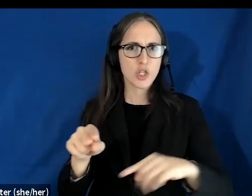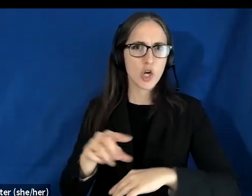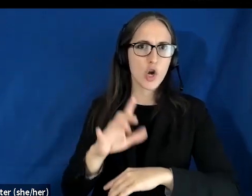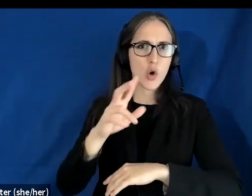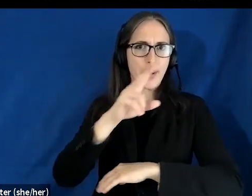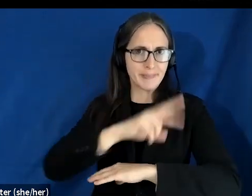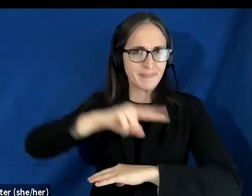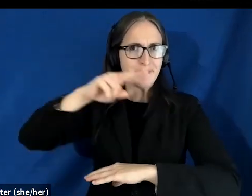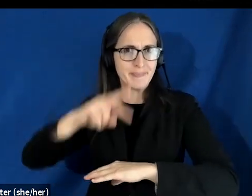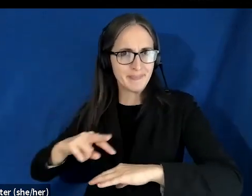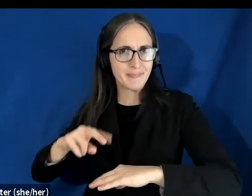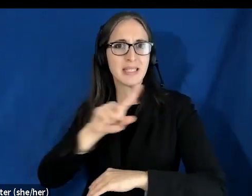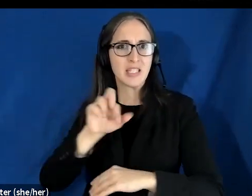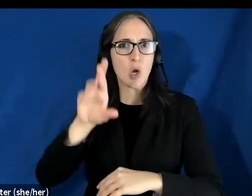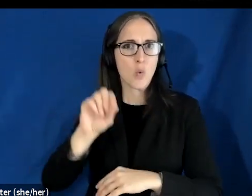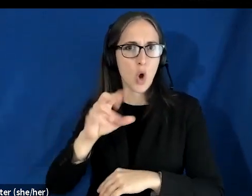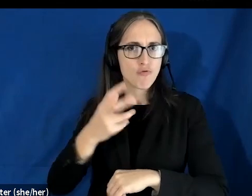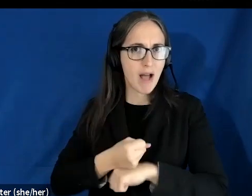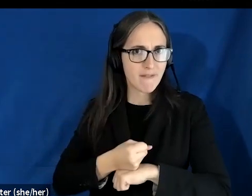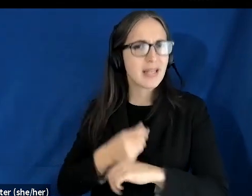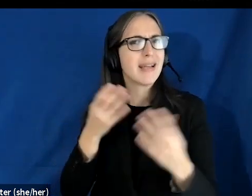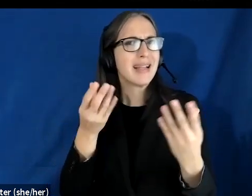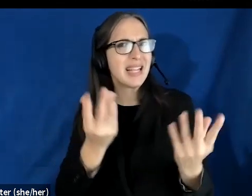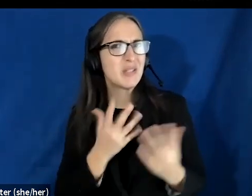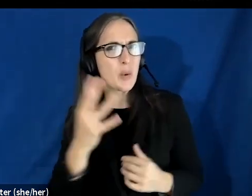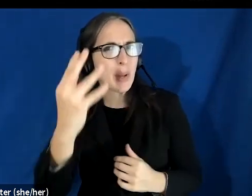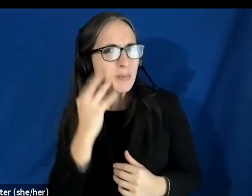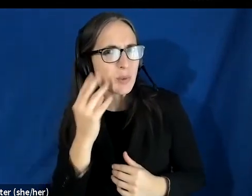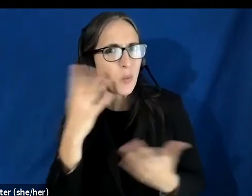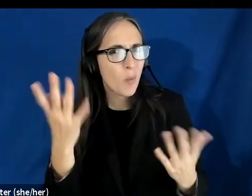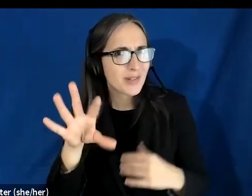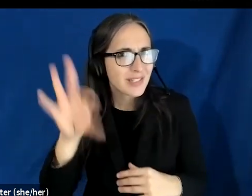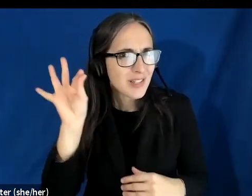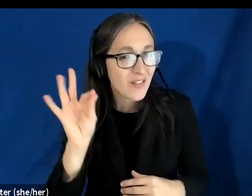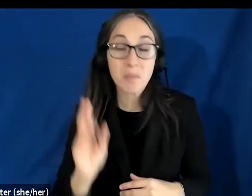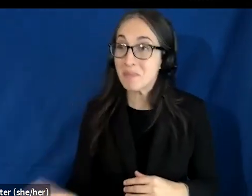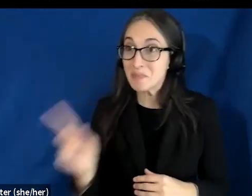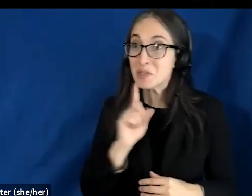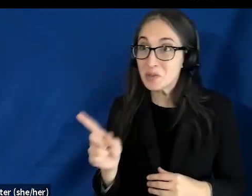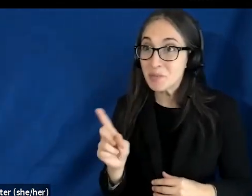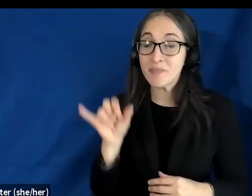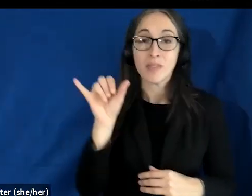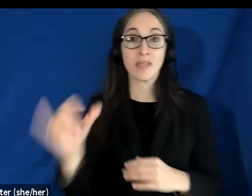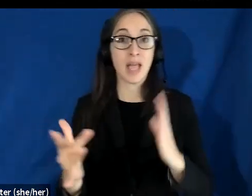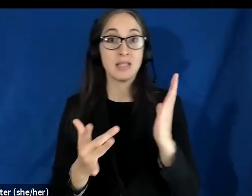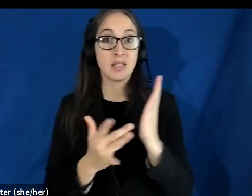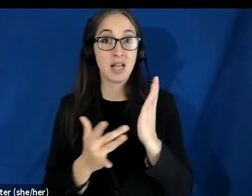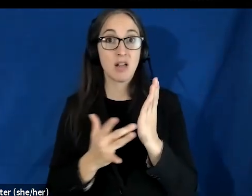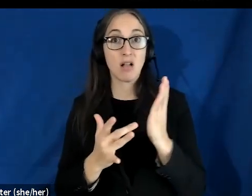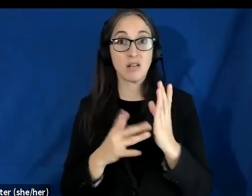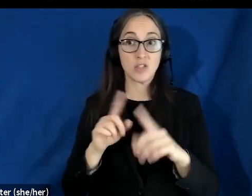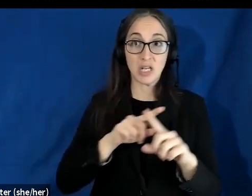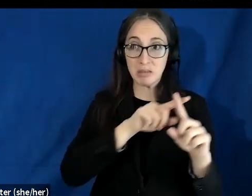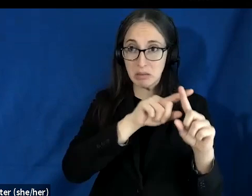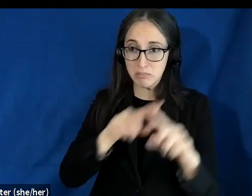discovered? Sure. Yeah. So the technology relies on